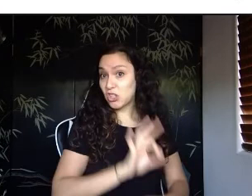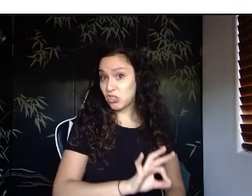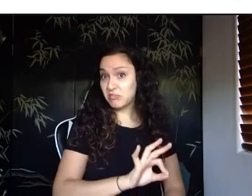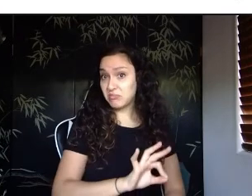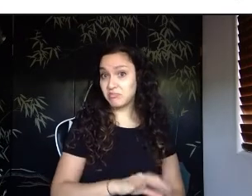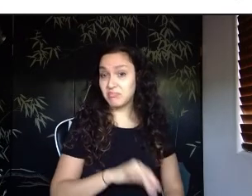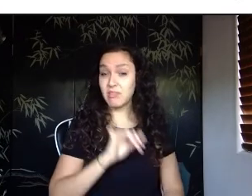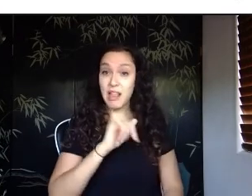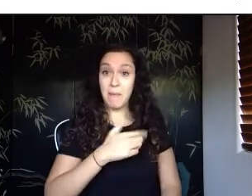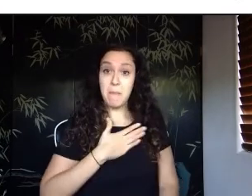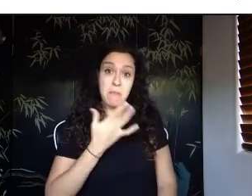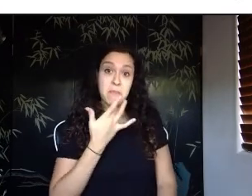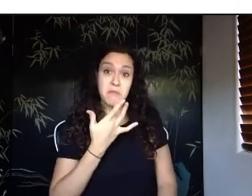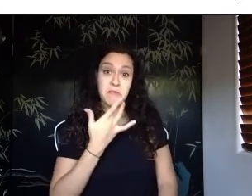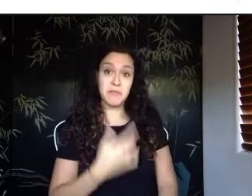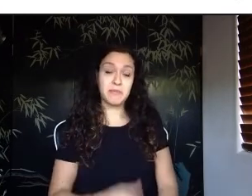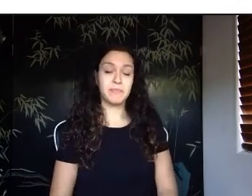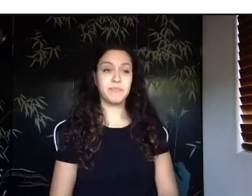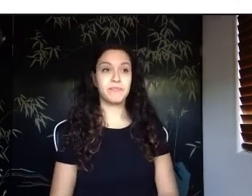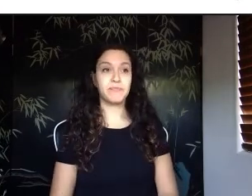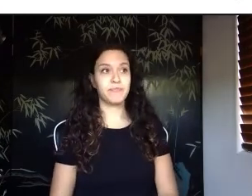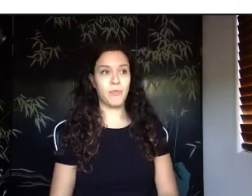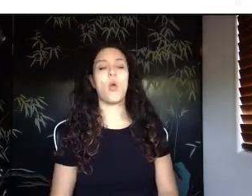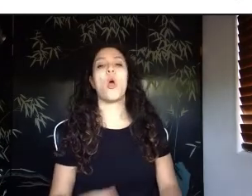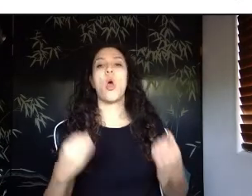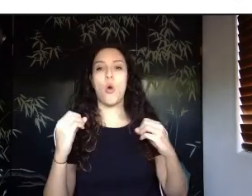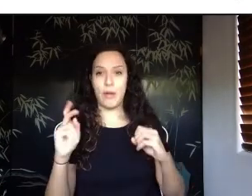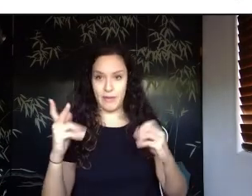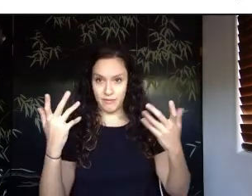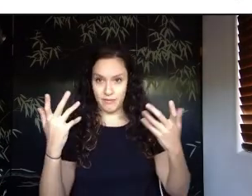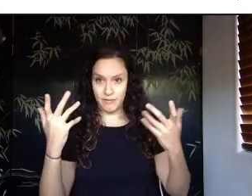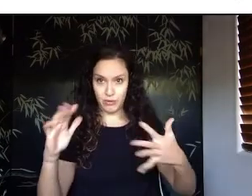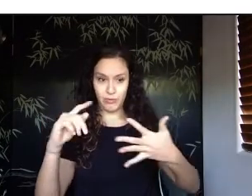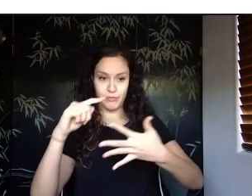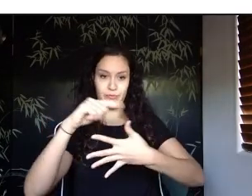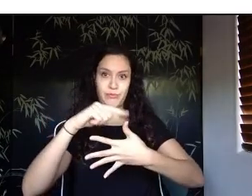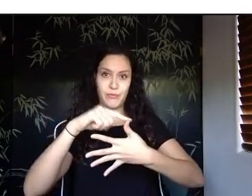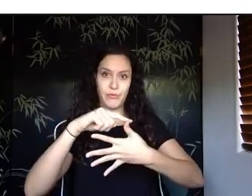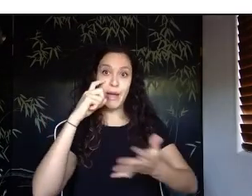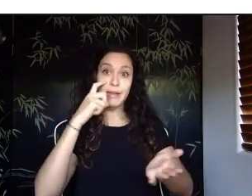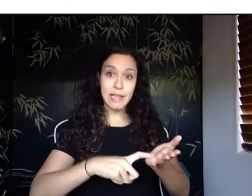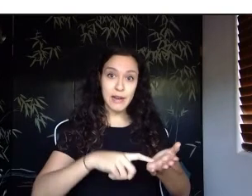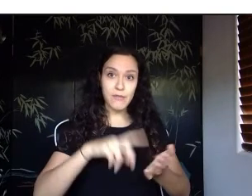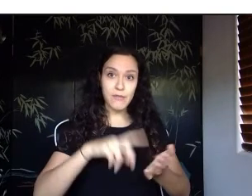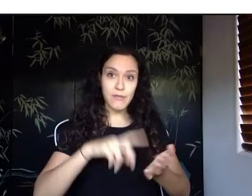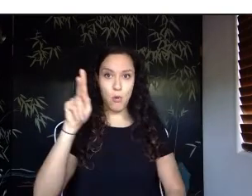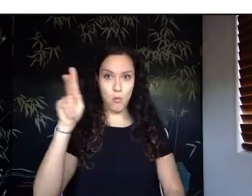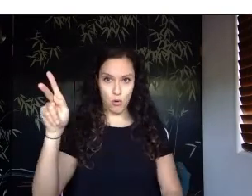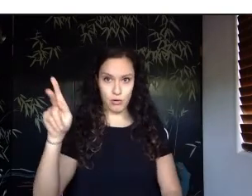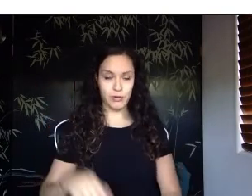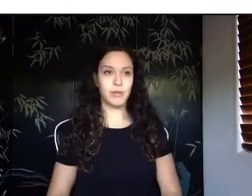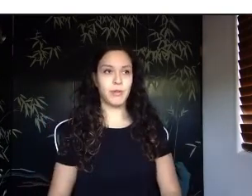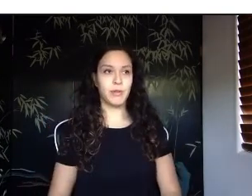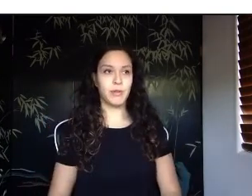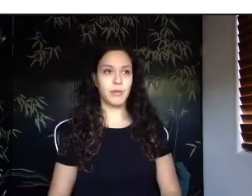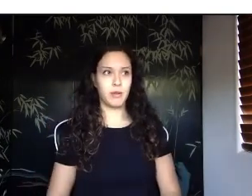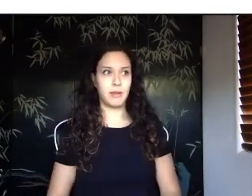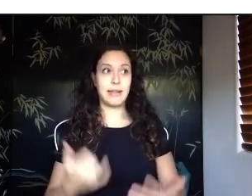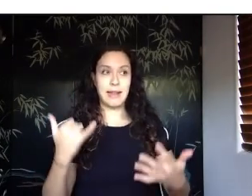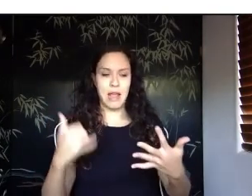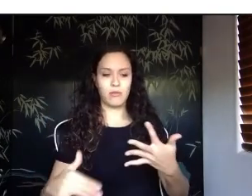it's easier to just simplify the fractions. That's what I do. All right, so we just finished